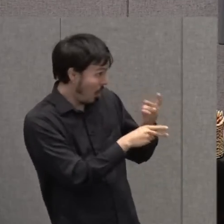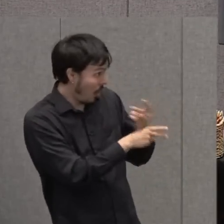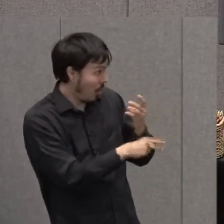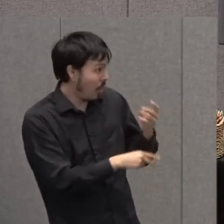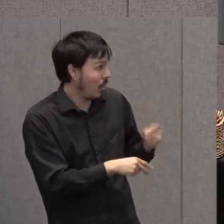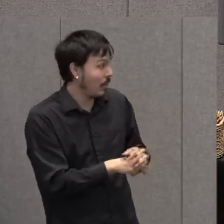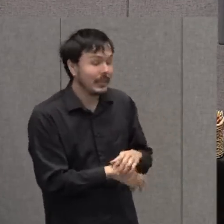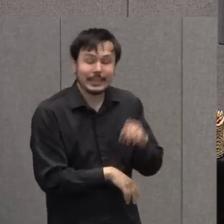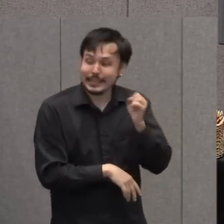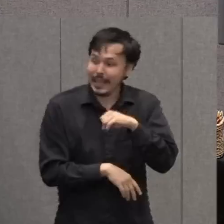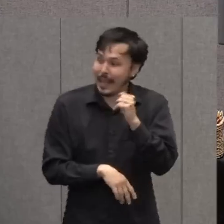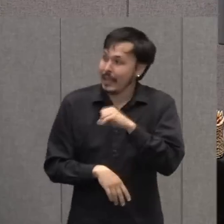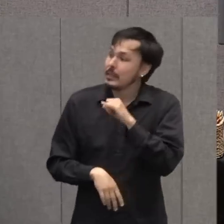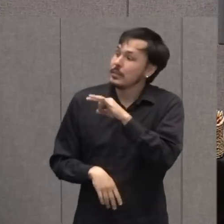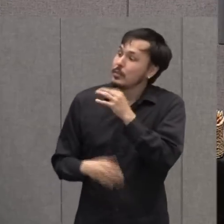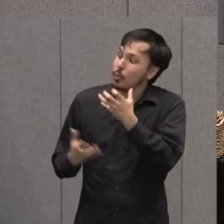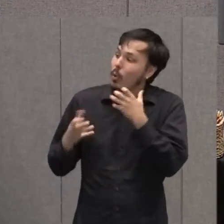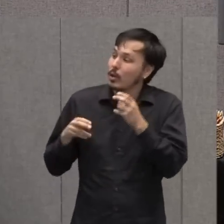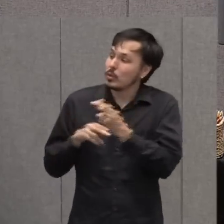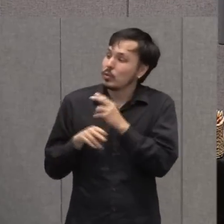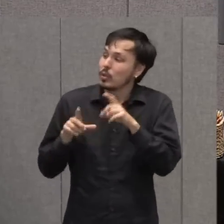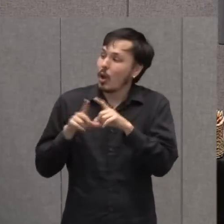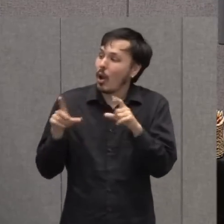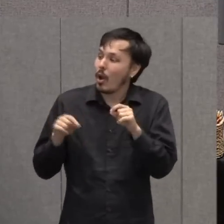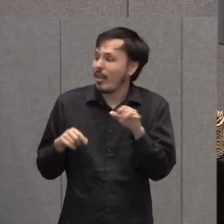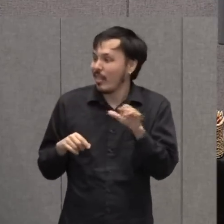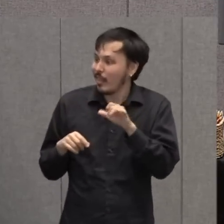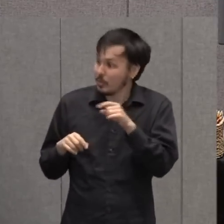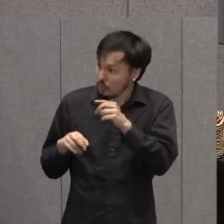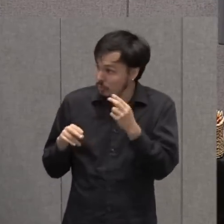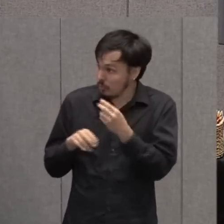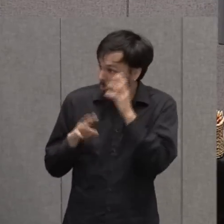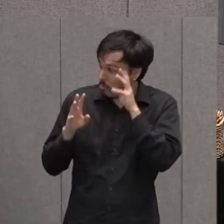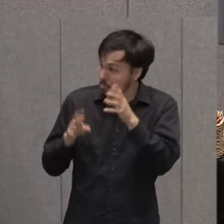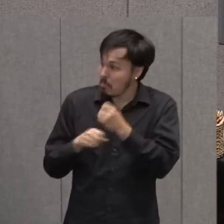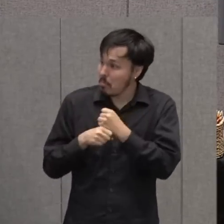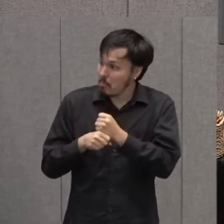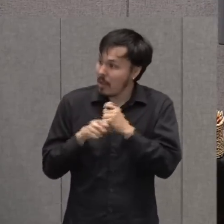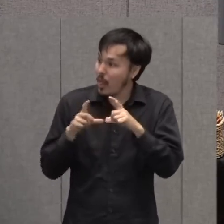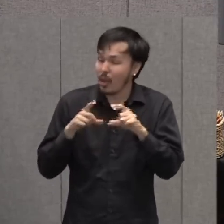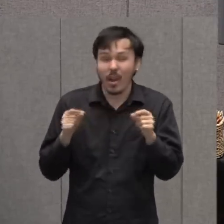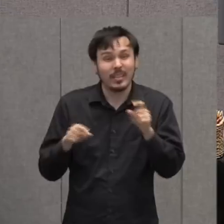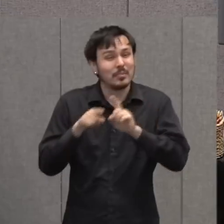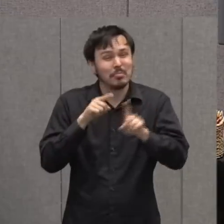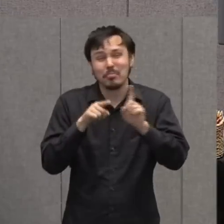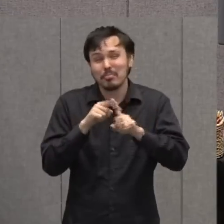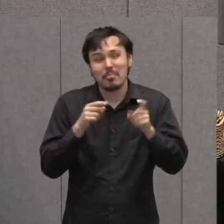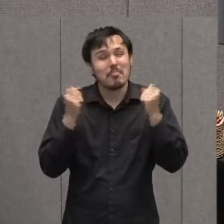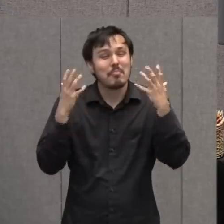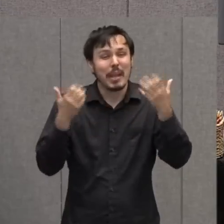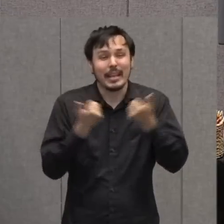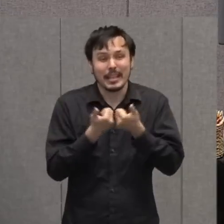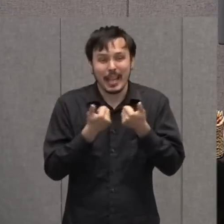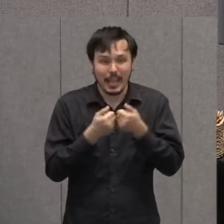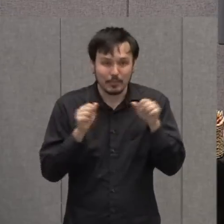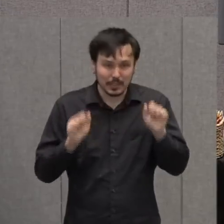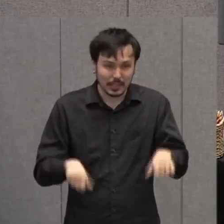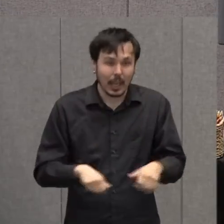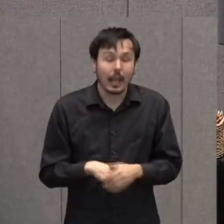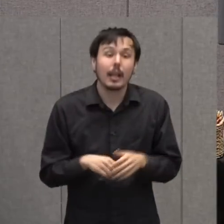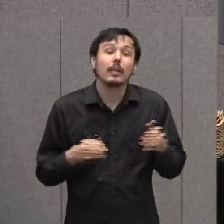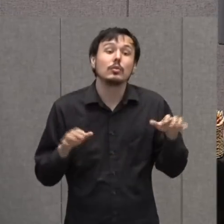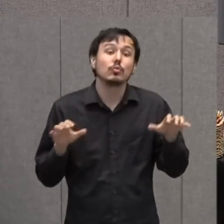you wanted to use these cards, like I said, once you make the cards, keep them because there's so many games you can do. So let's